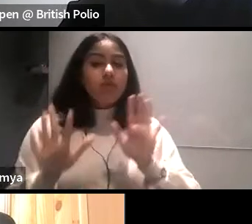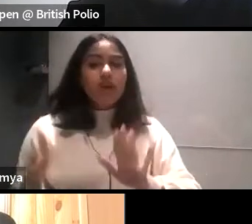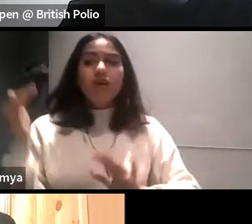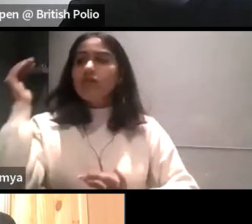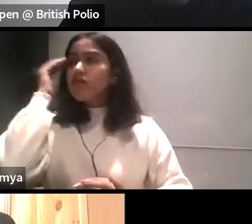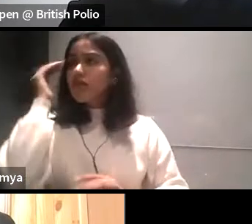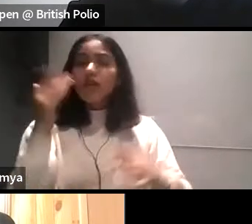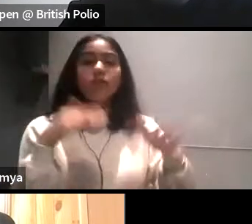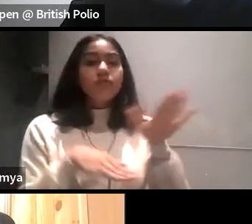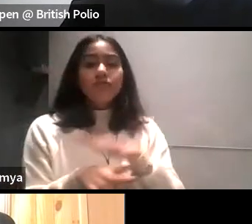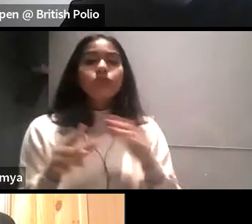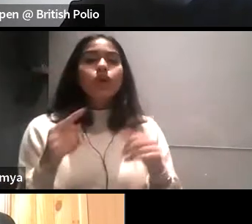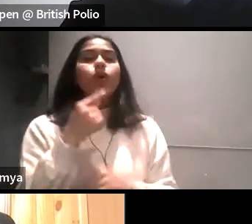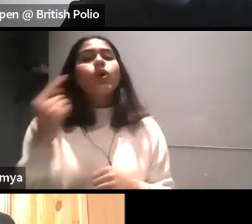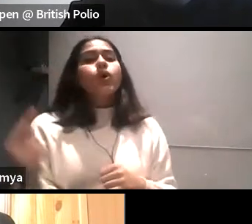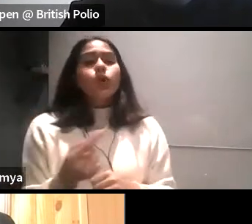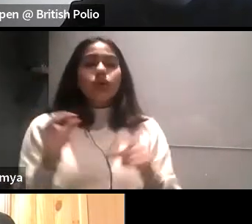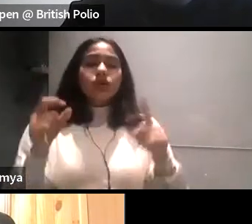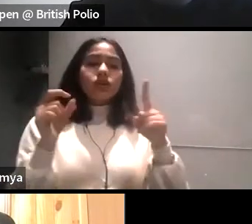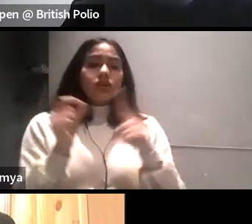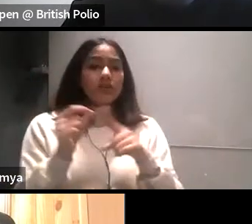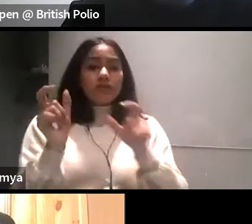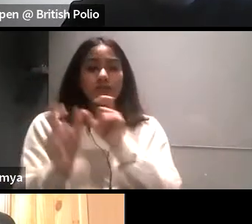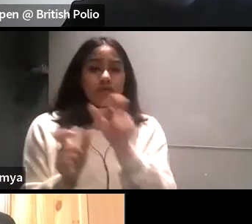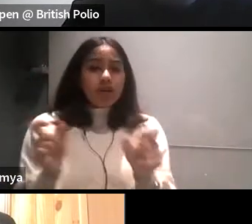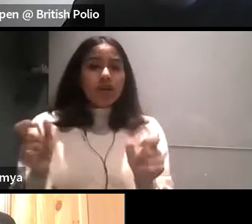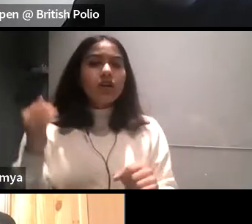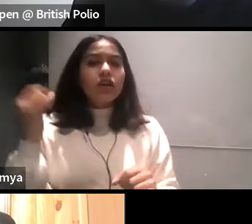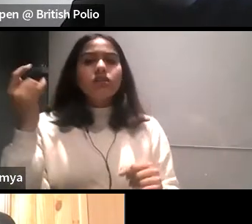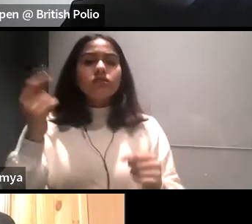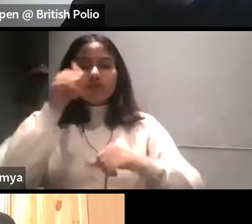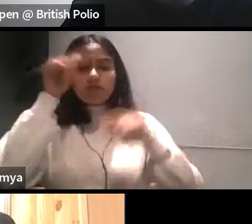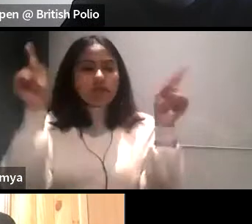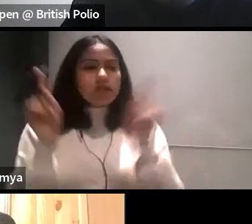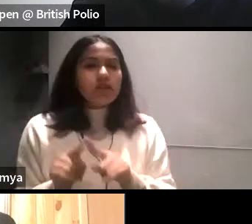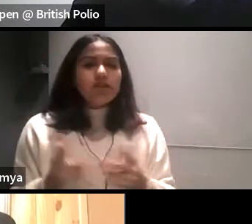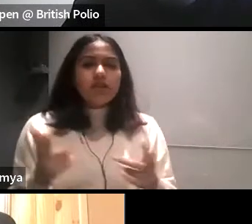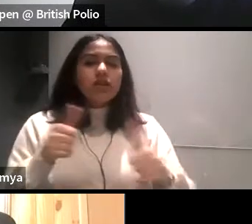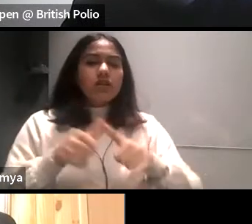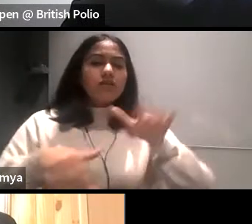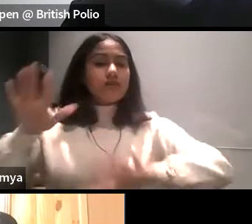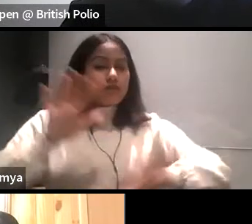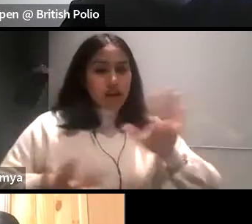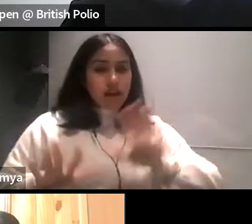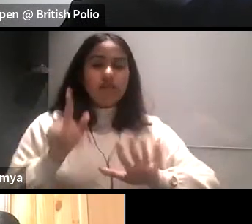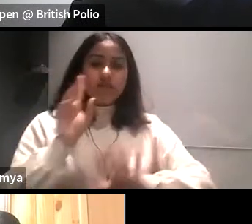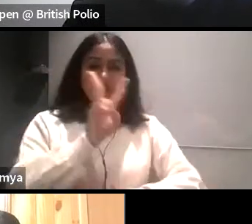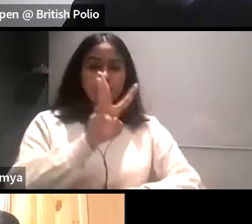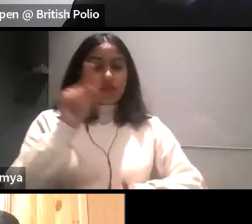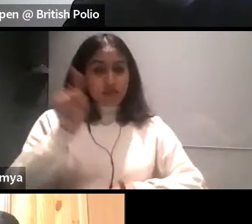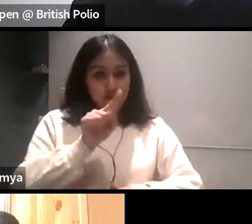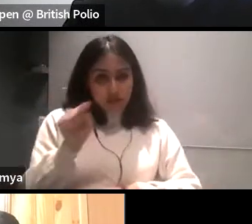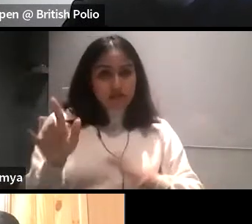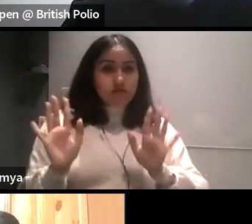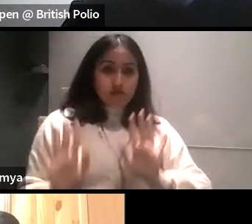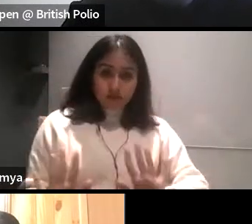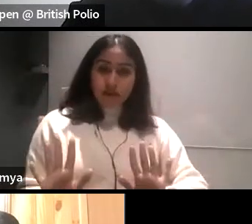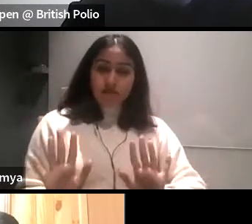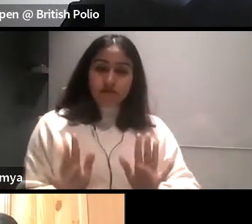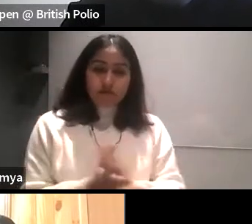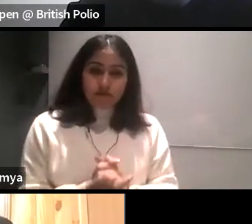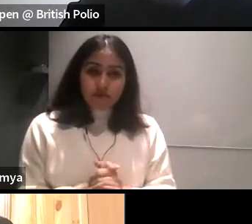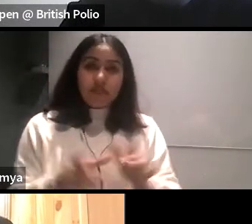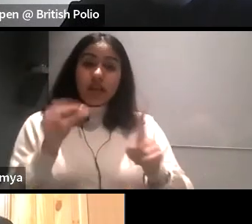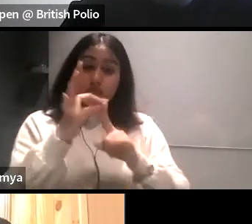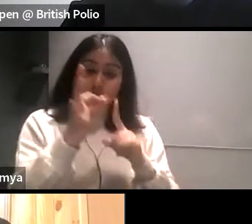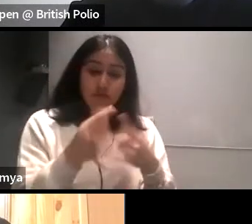each country has its own way of handling. In India, as per the Act, we have got 3% reservation for this category of people. And the